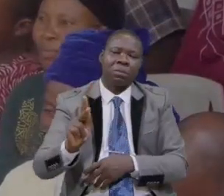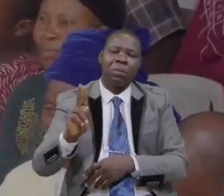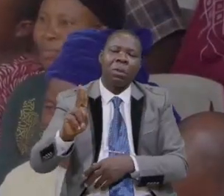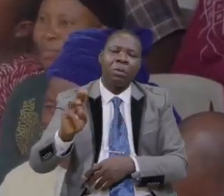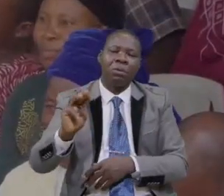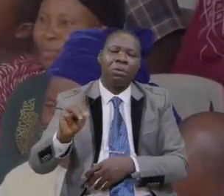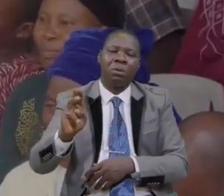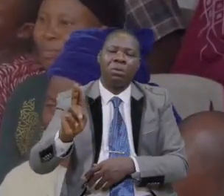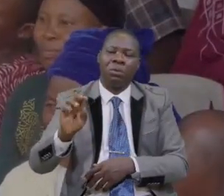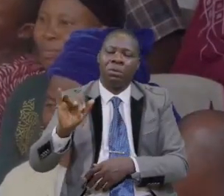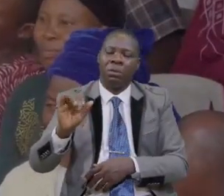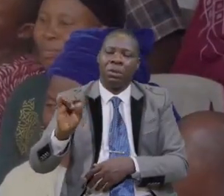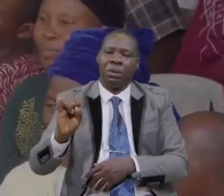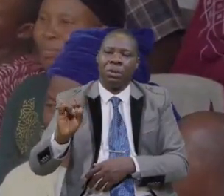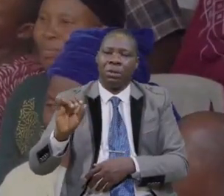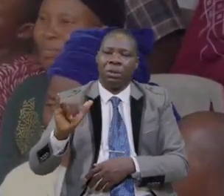love the man. But, you know,